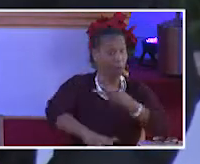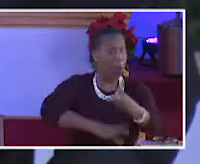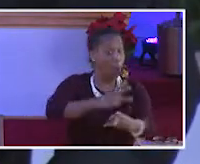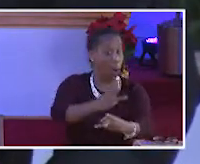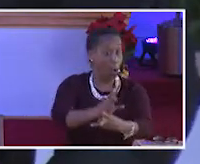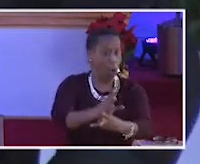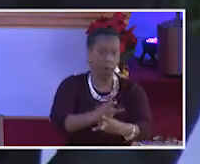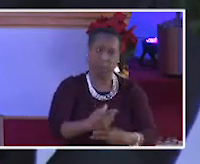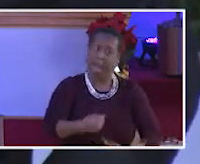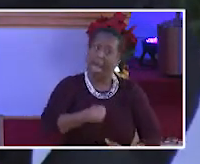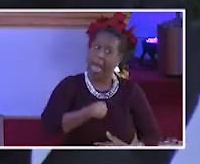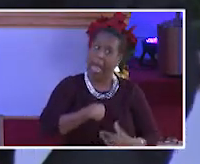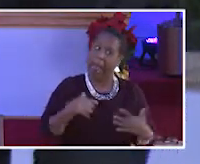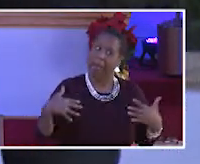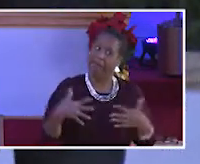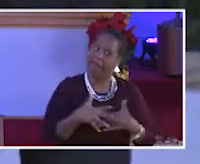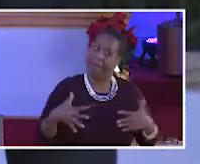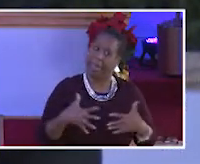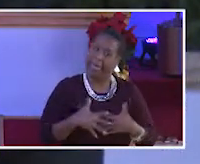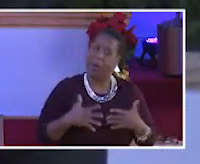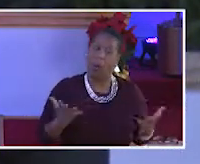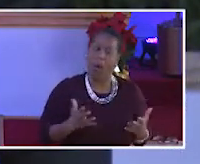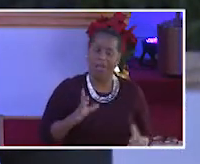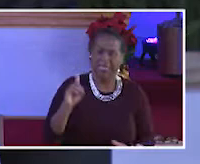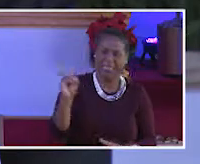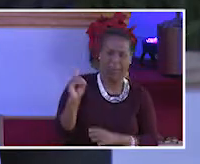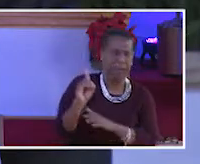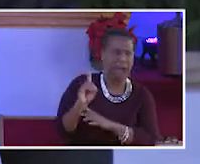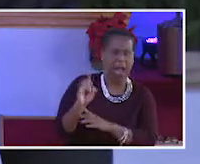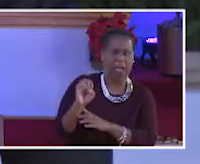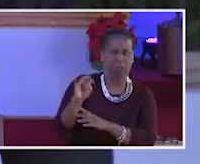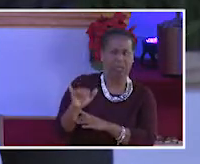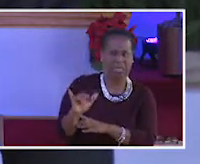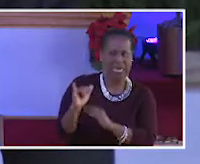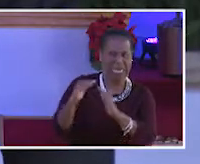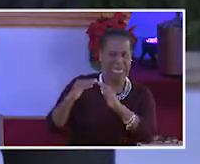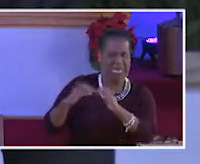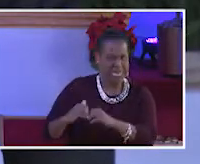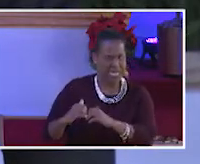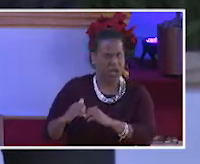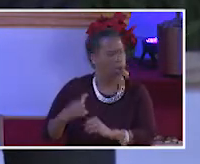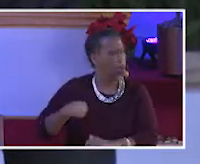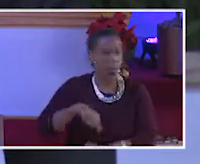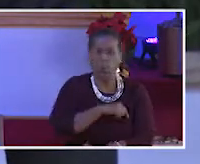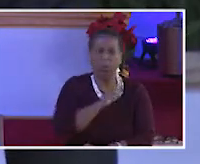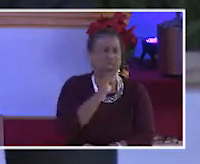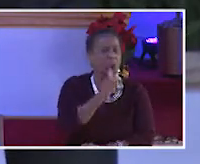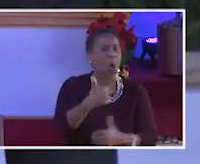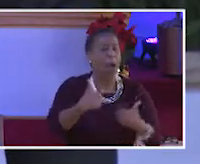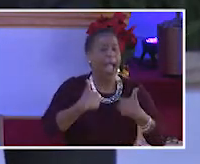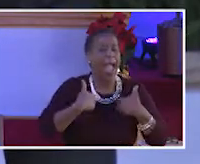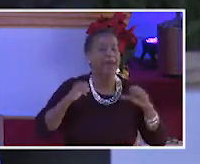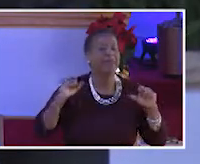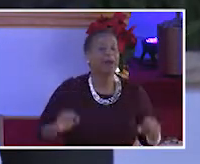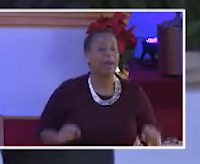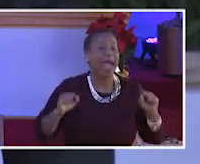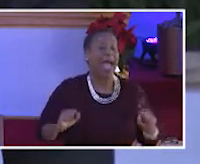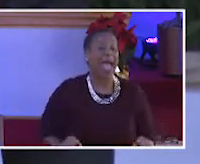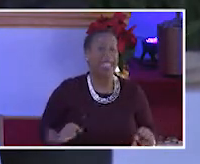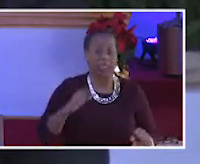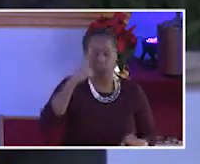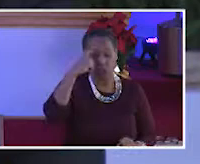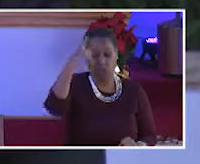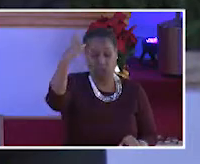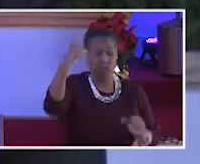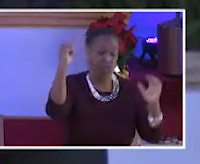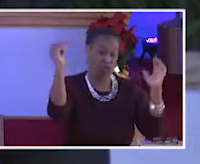am most afraid of as our democracy breaks down is that we no longer have the capacity as a people to